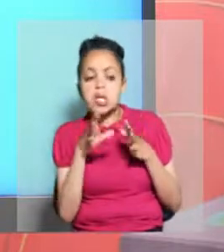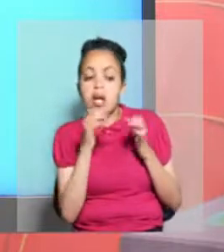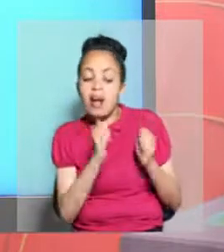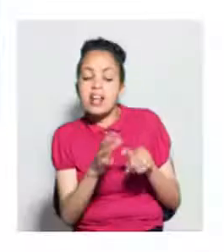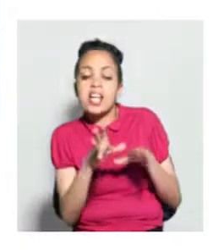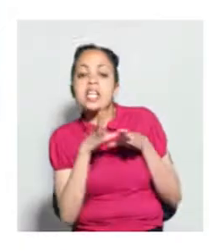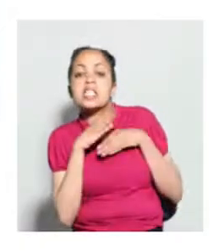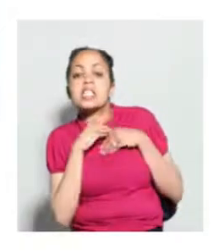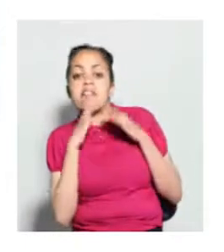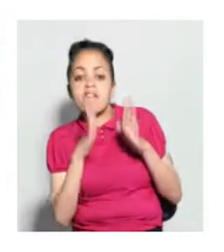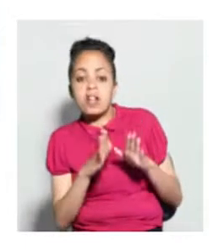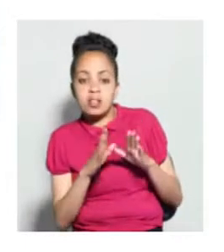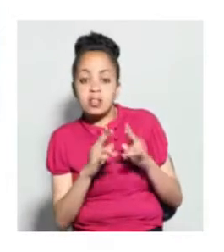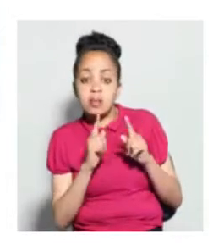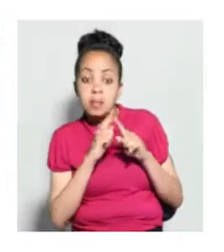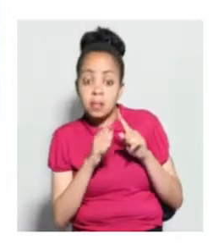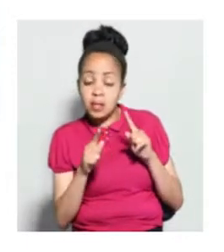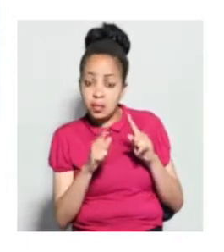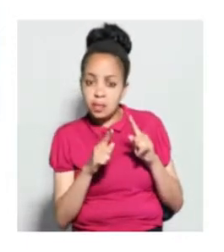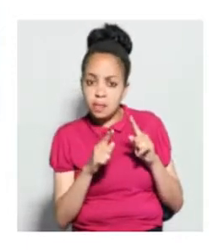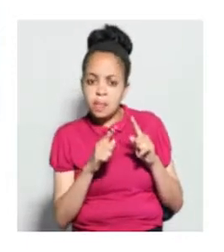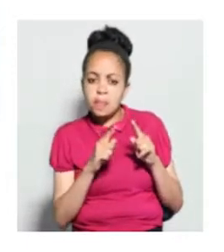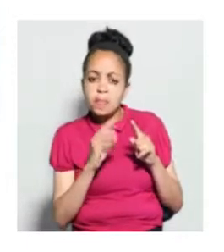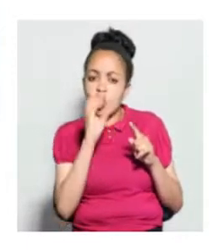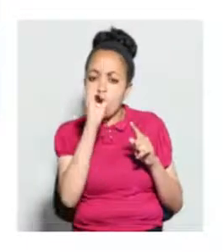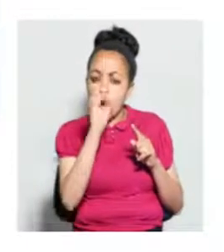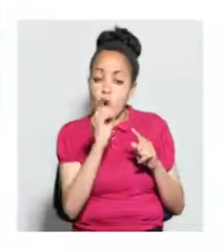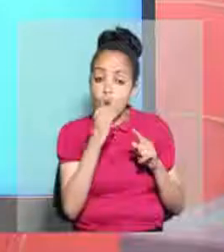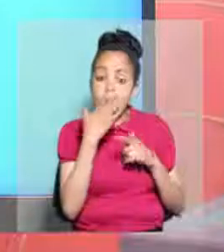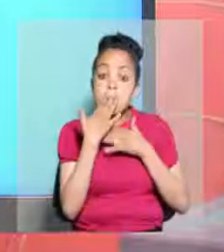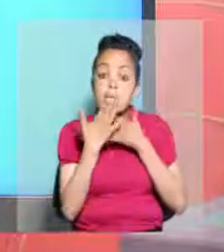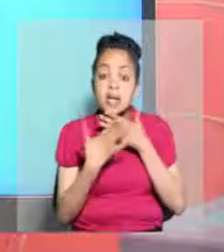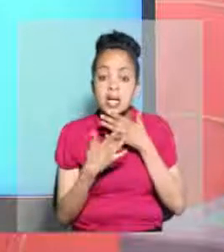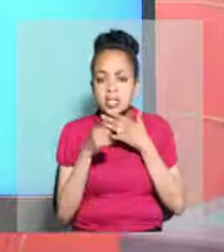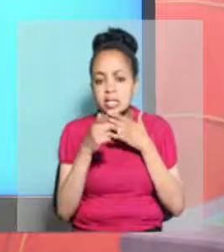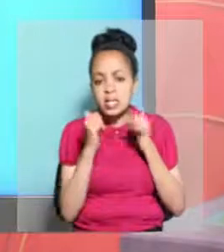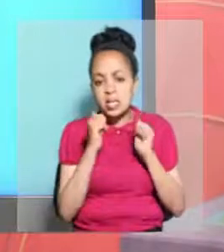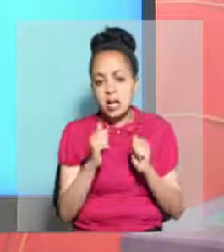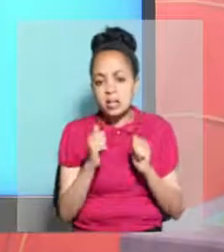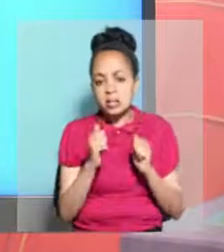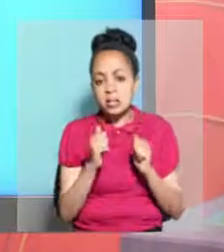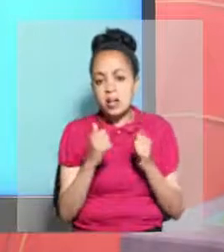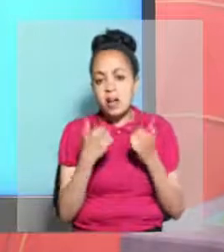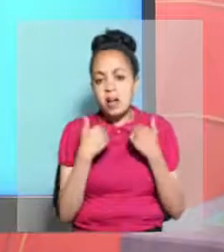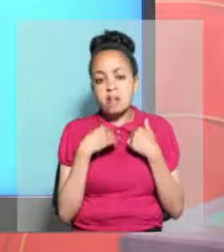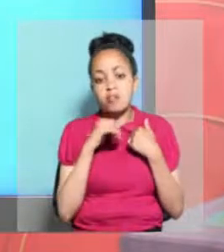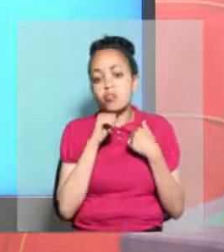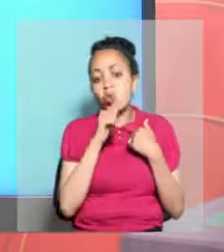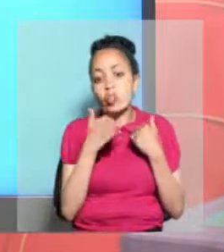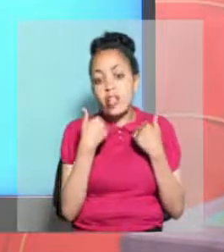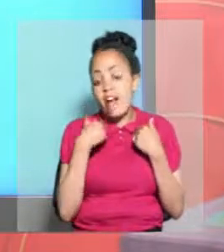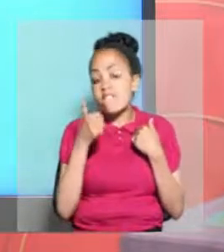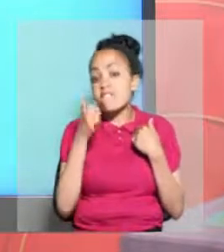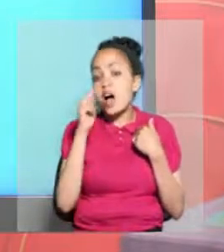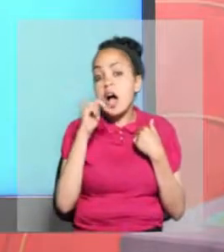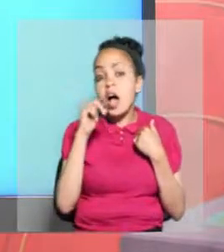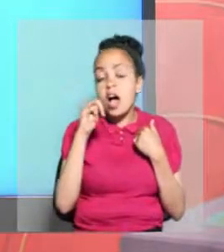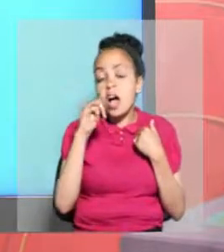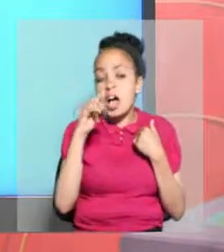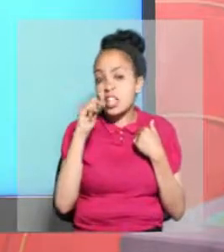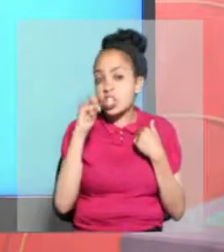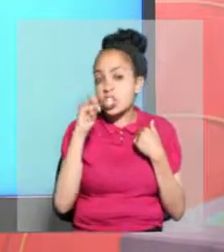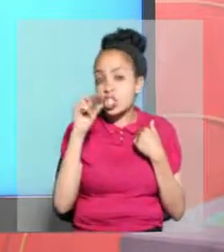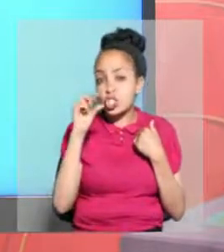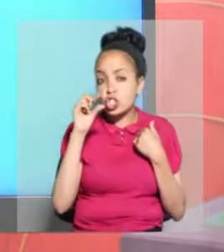recipients. But here, O blood group, it can have none of antigen here. And